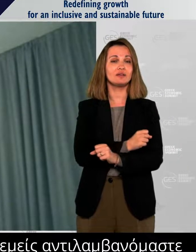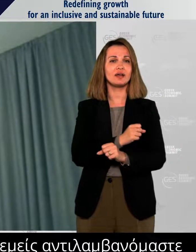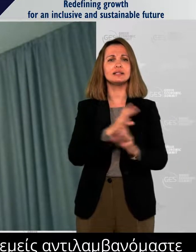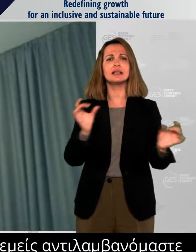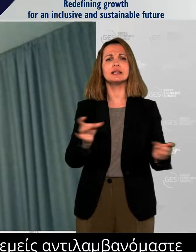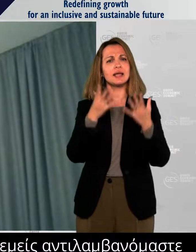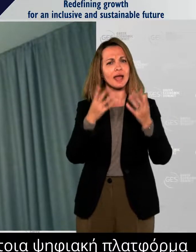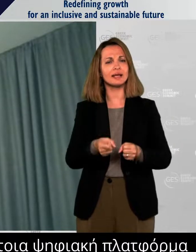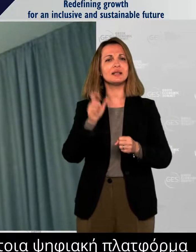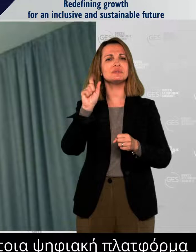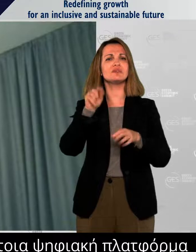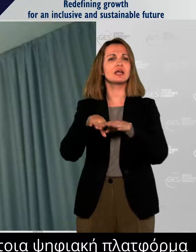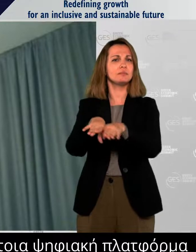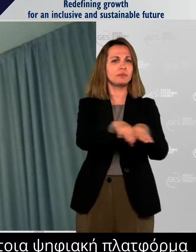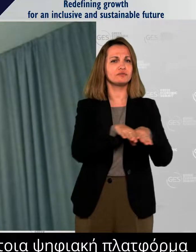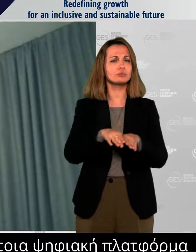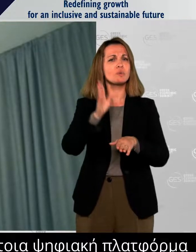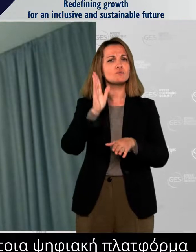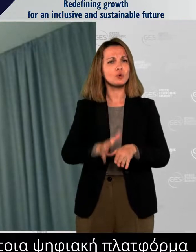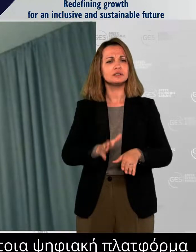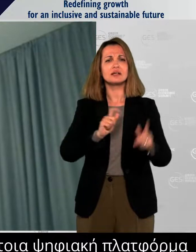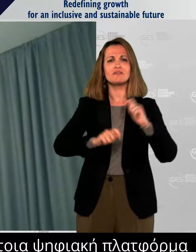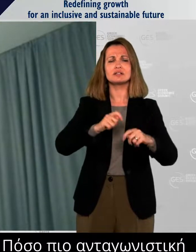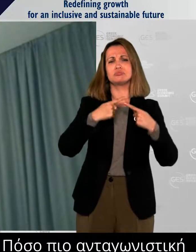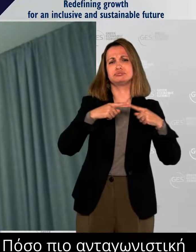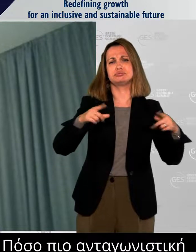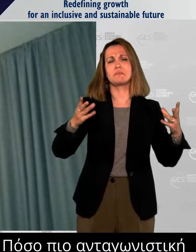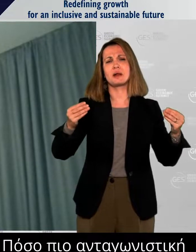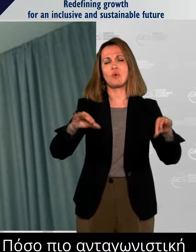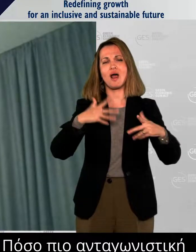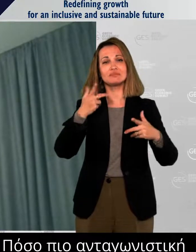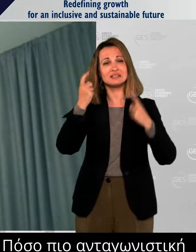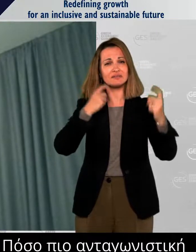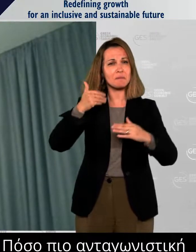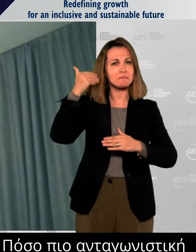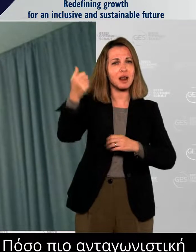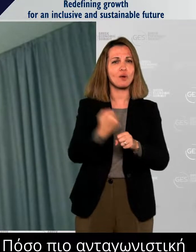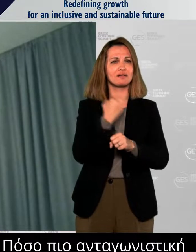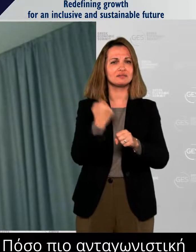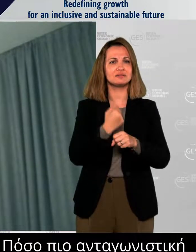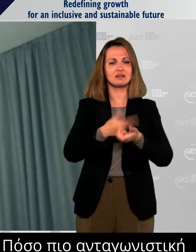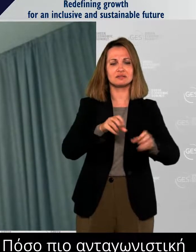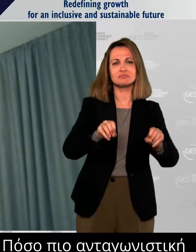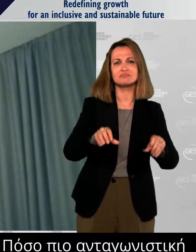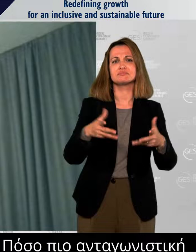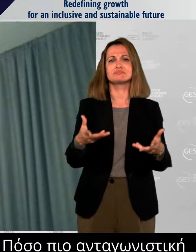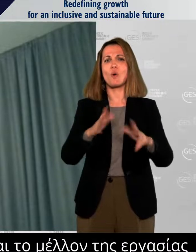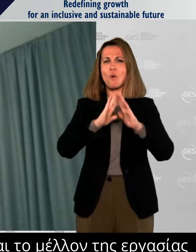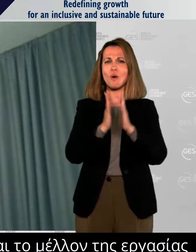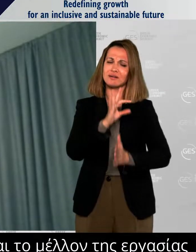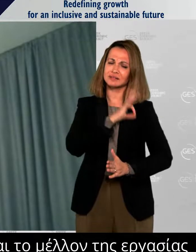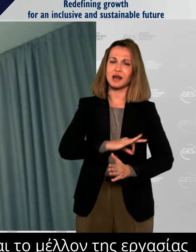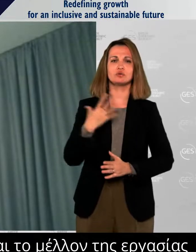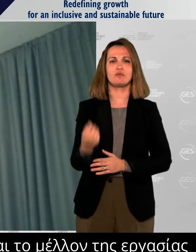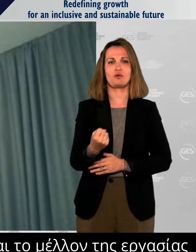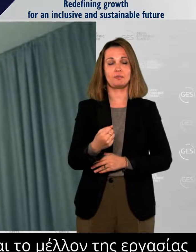about the future of work, of the future of learning. We as Cisco, we believe we can partner there and make sure that